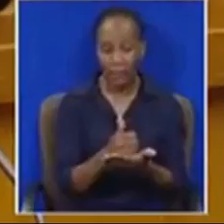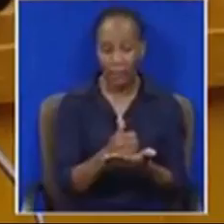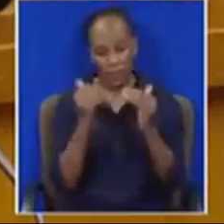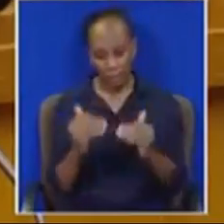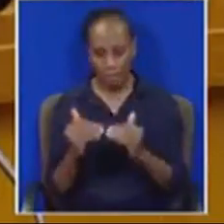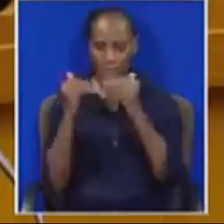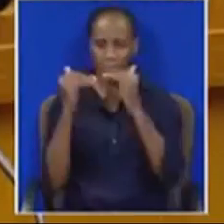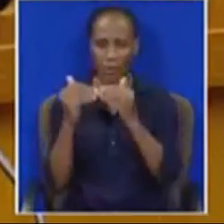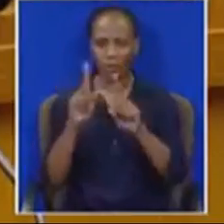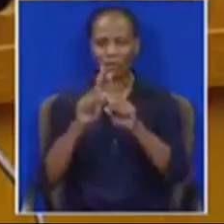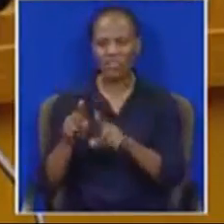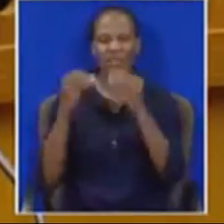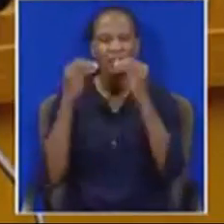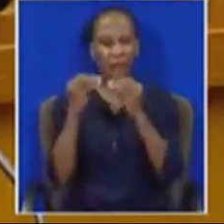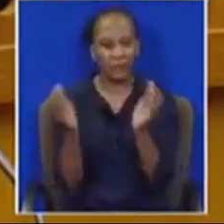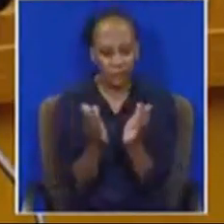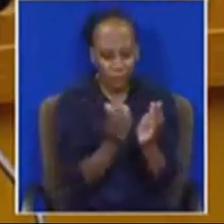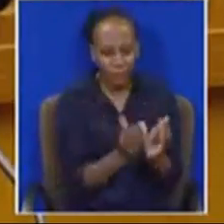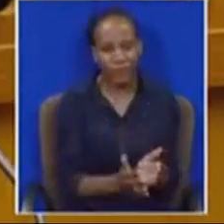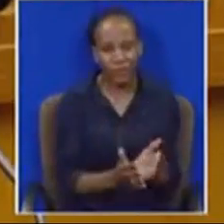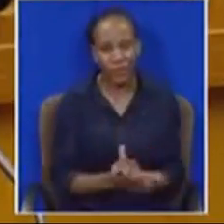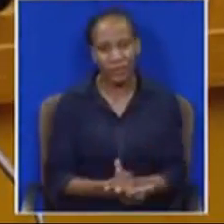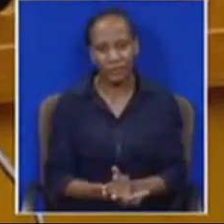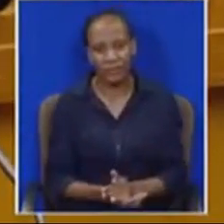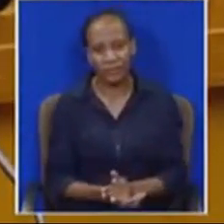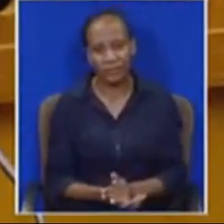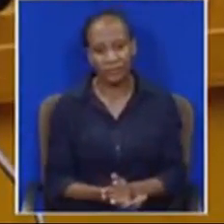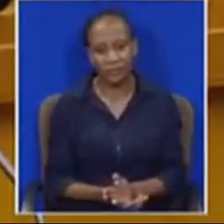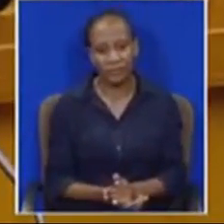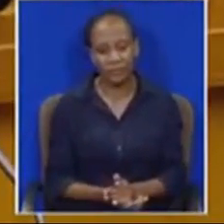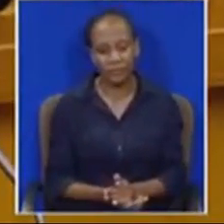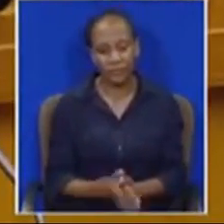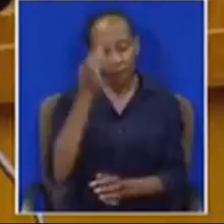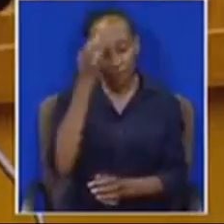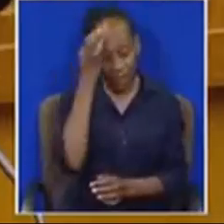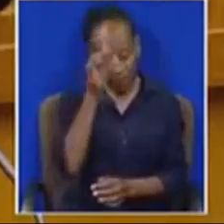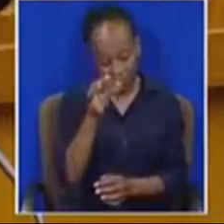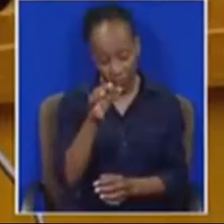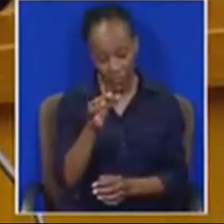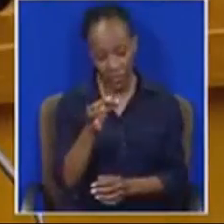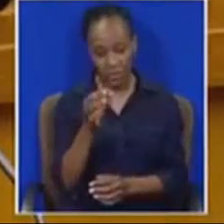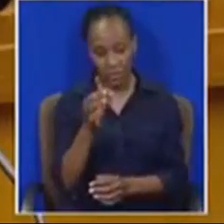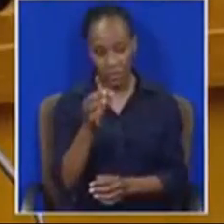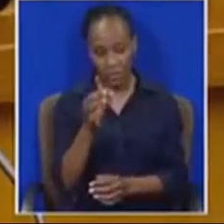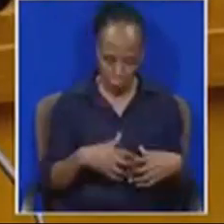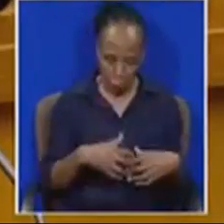promotes entrepreneurs. Government will honor its undertaking to set aside at